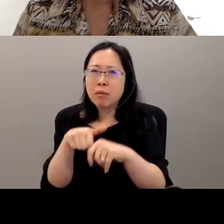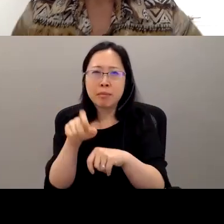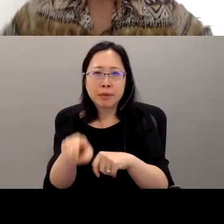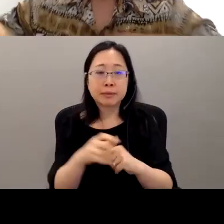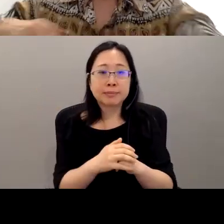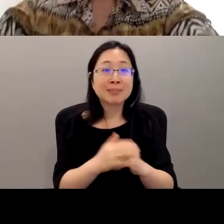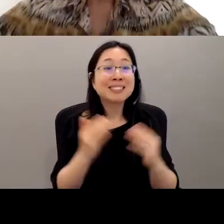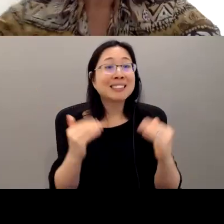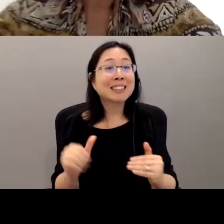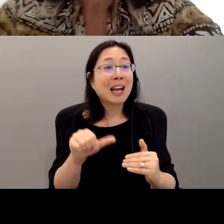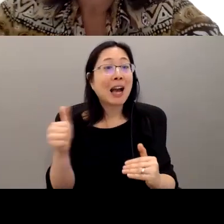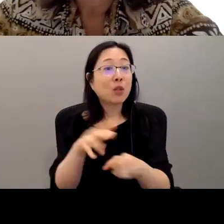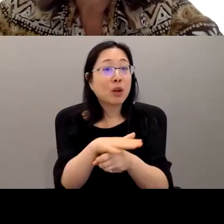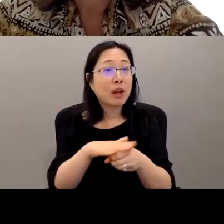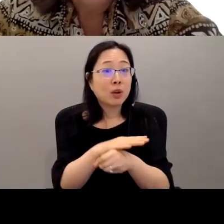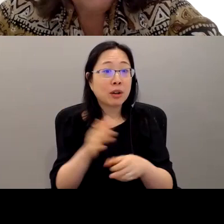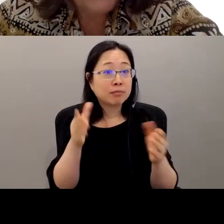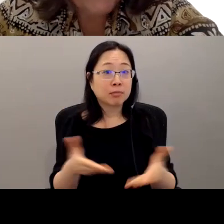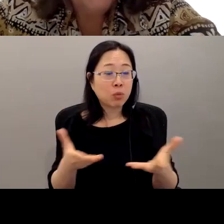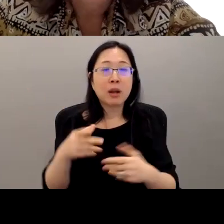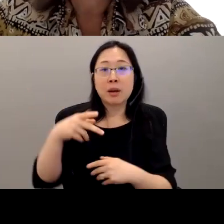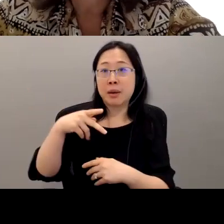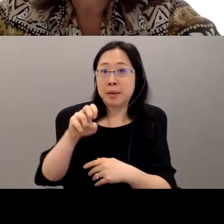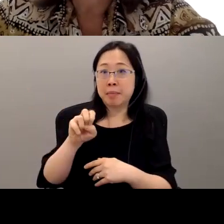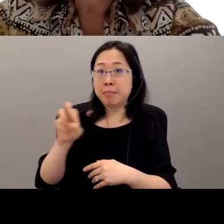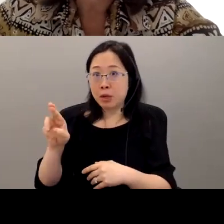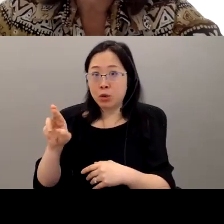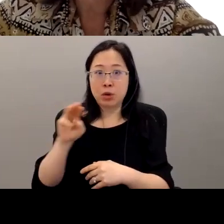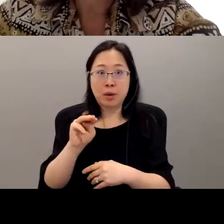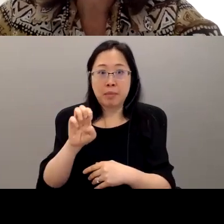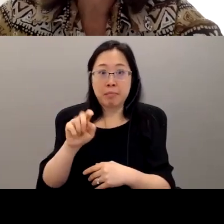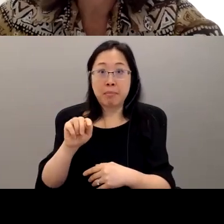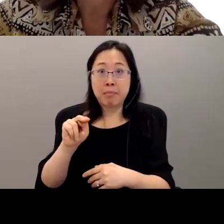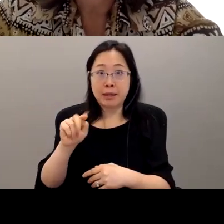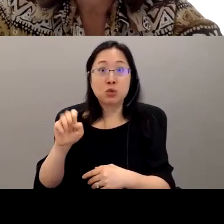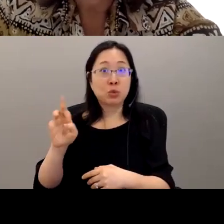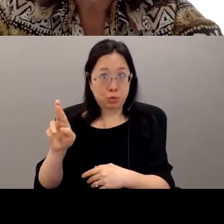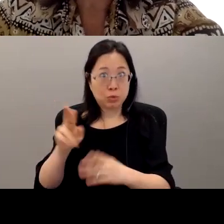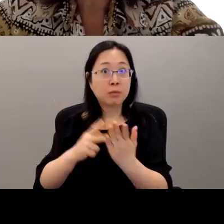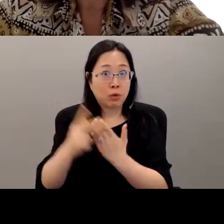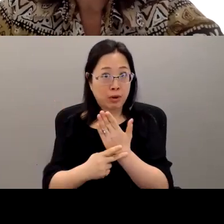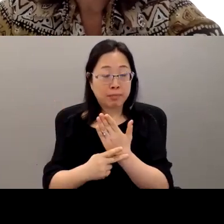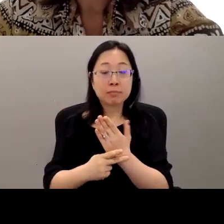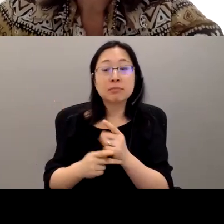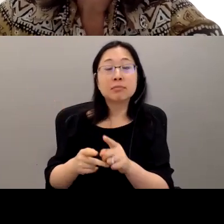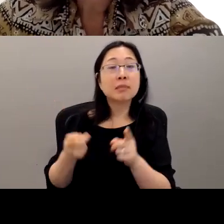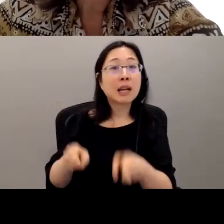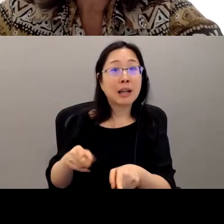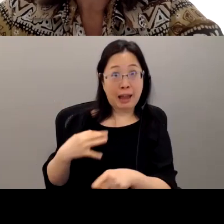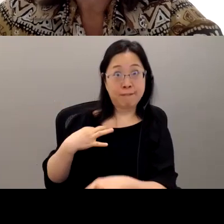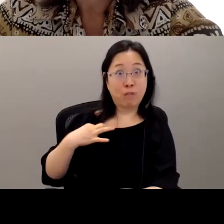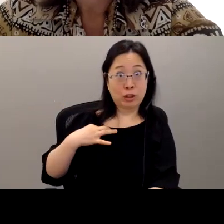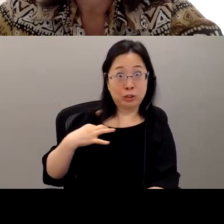program, where we have trained volunteers of their peers